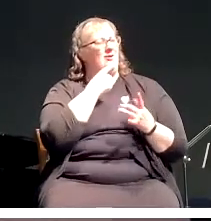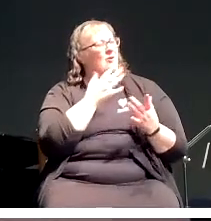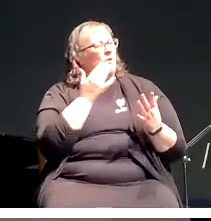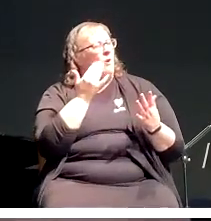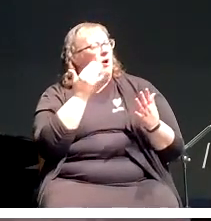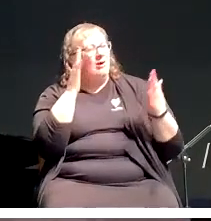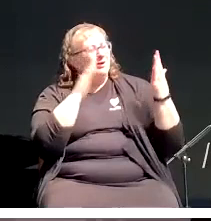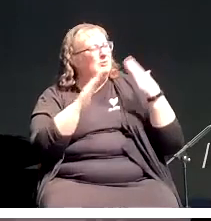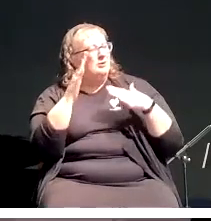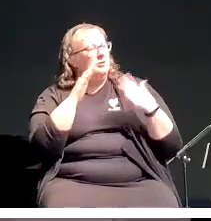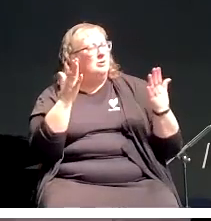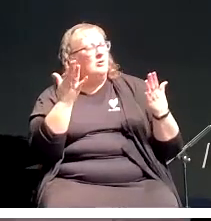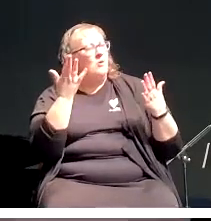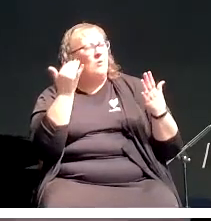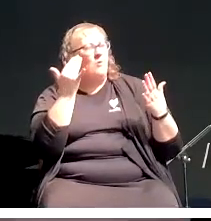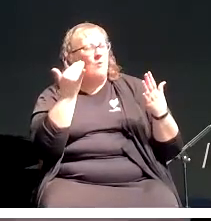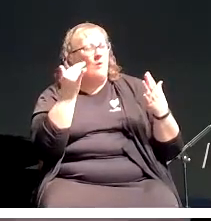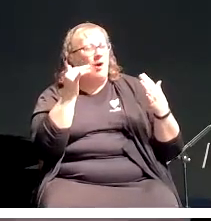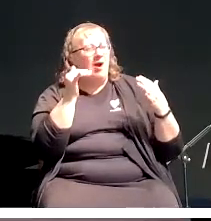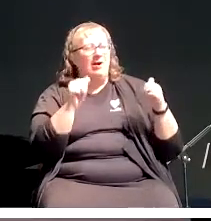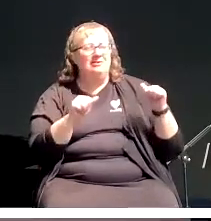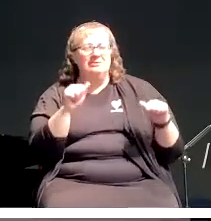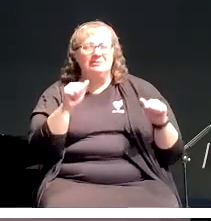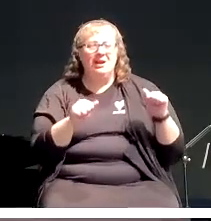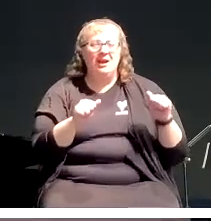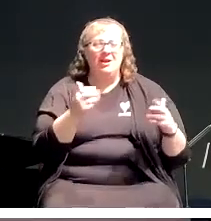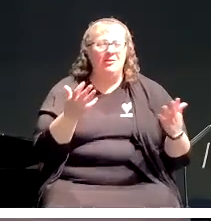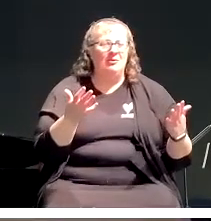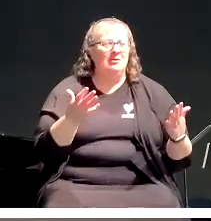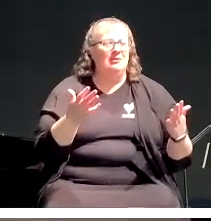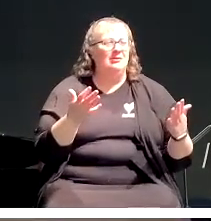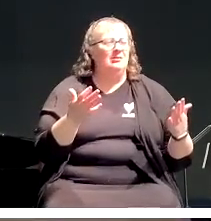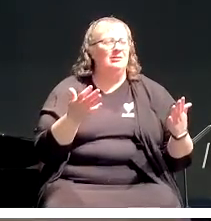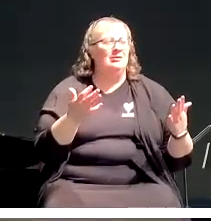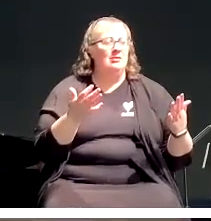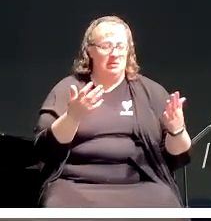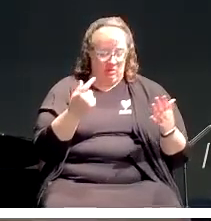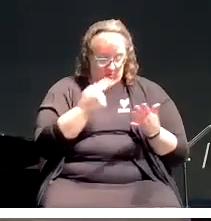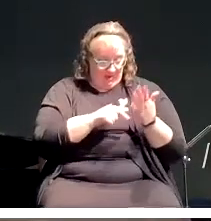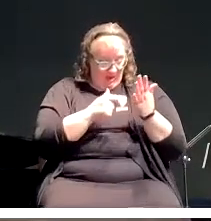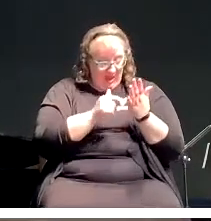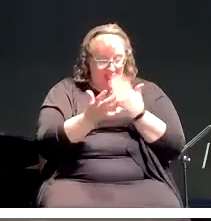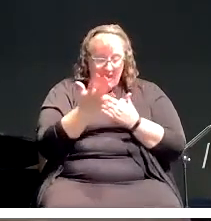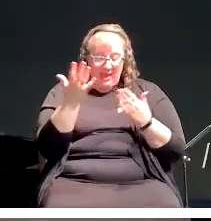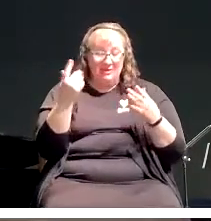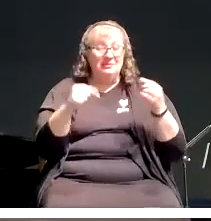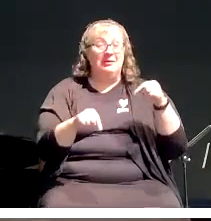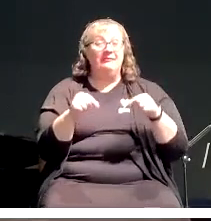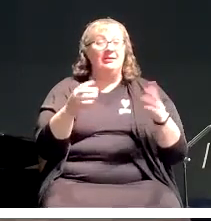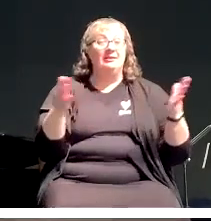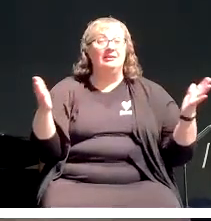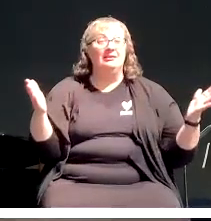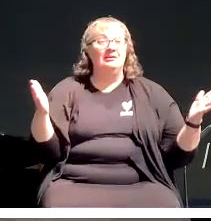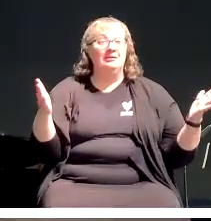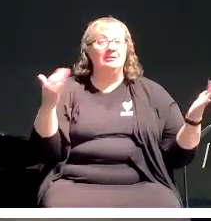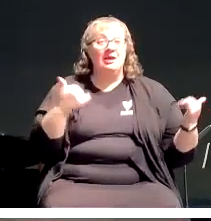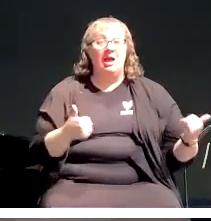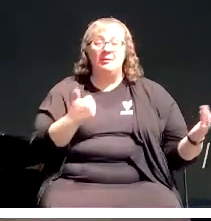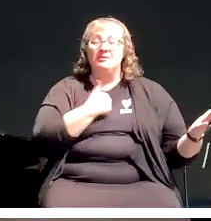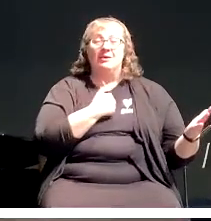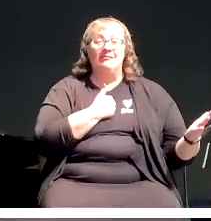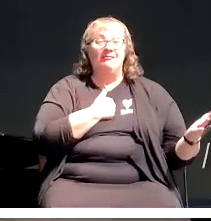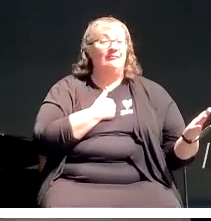you troubled? And why do doubts rise in your minds? Look at my hands and my feet. It is I,